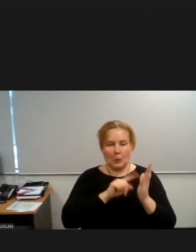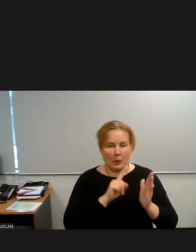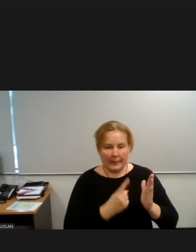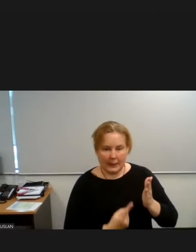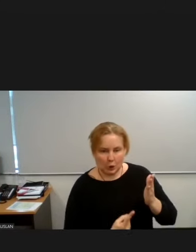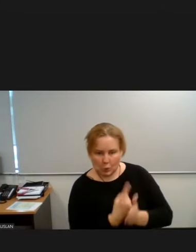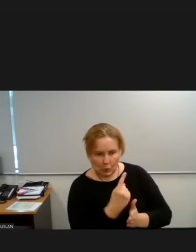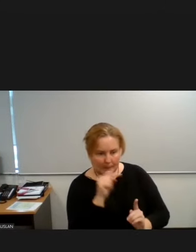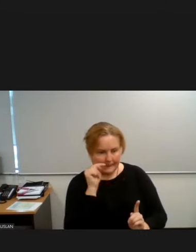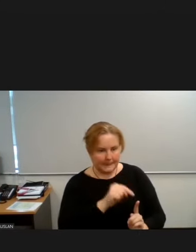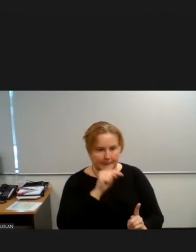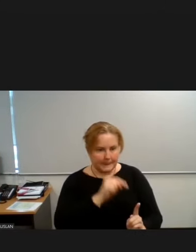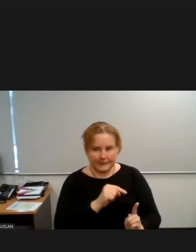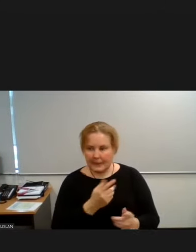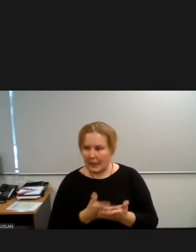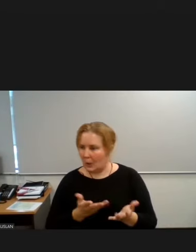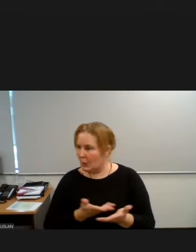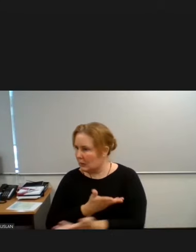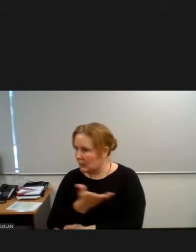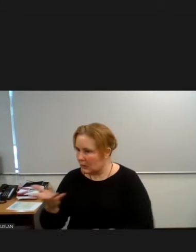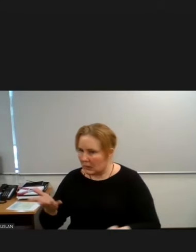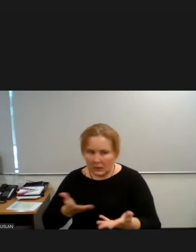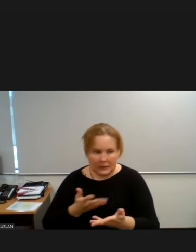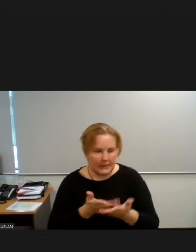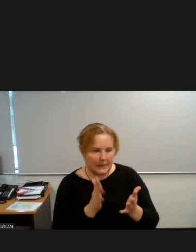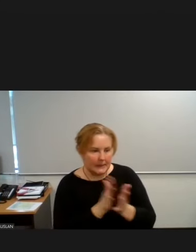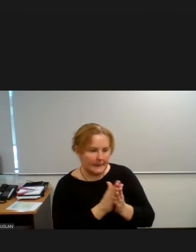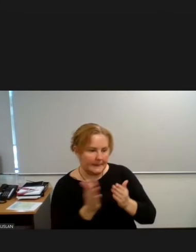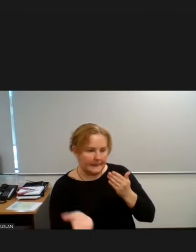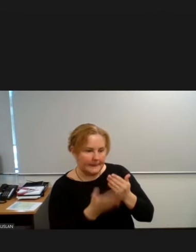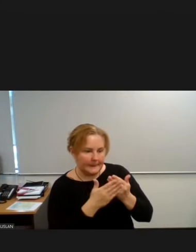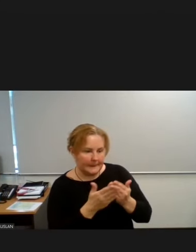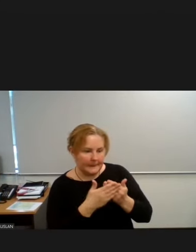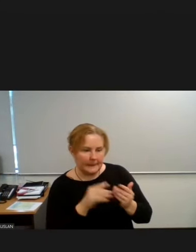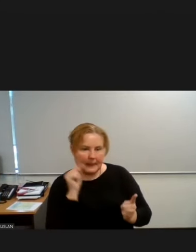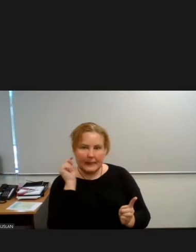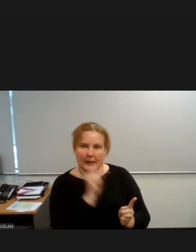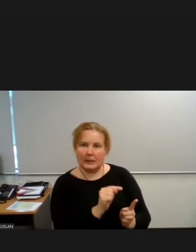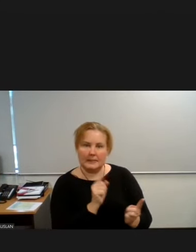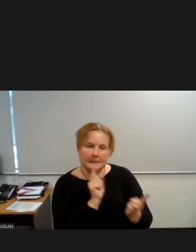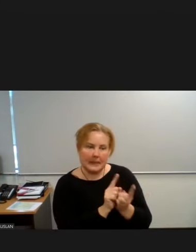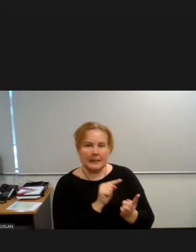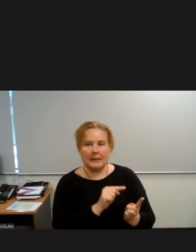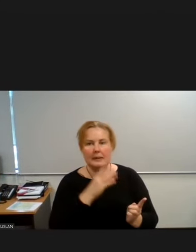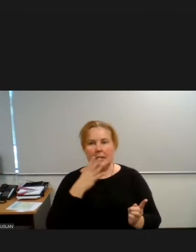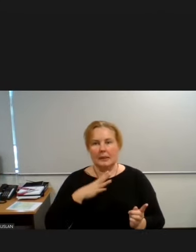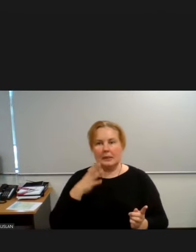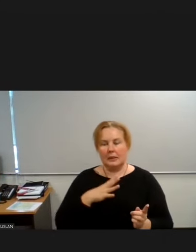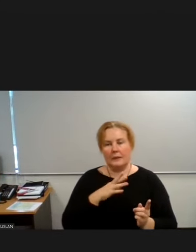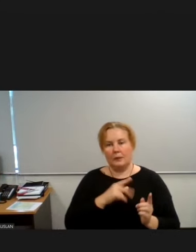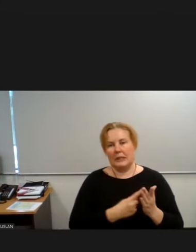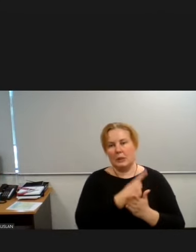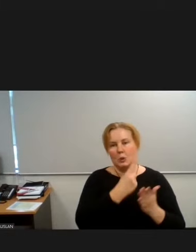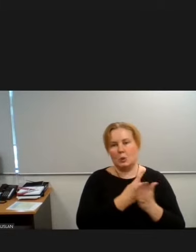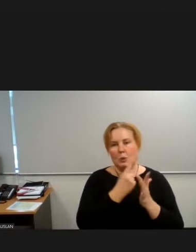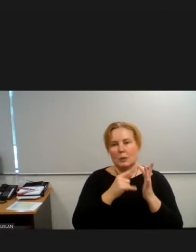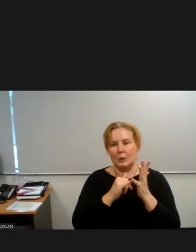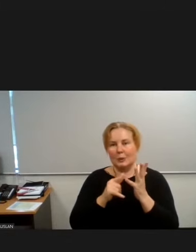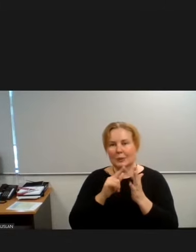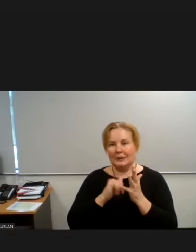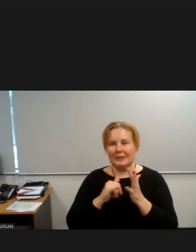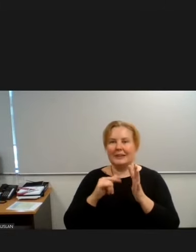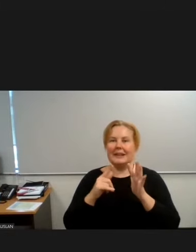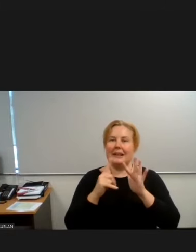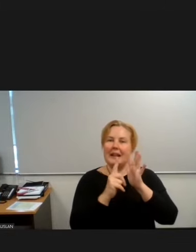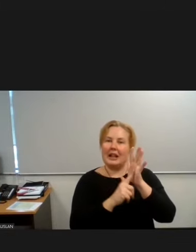look to see how do we address those. And the partnership that's developed over that time is very much appreciated. Agiri